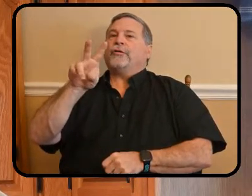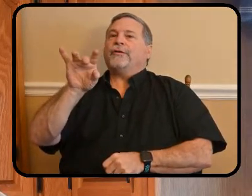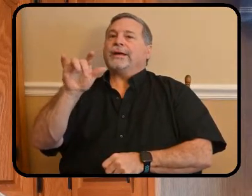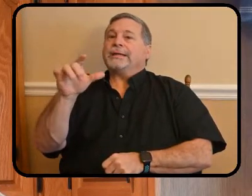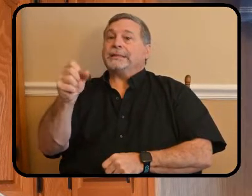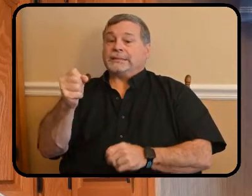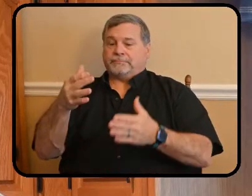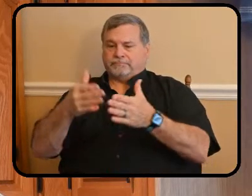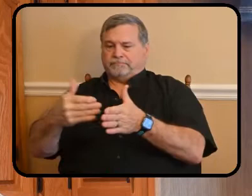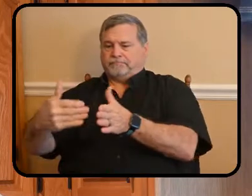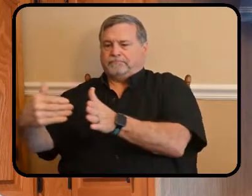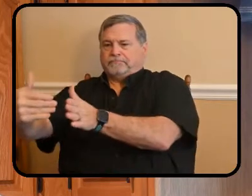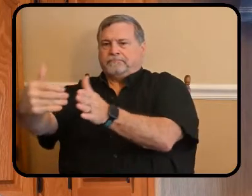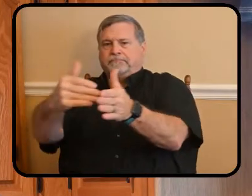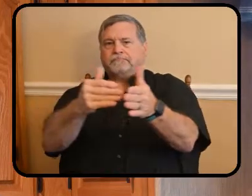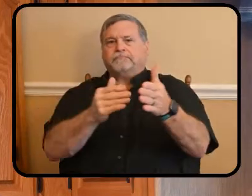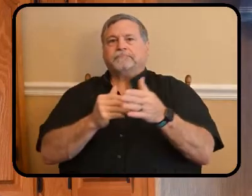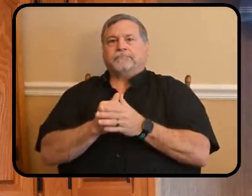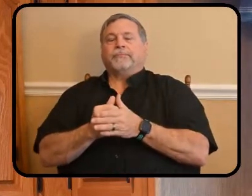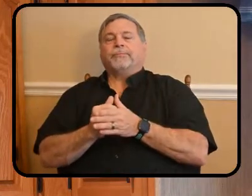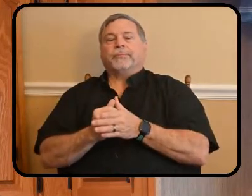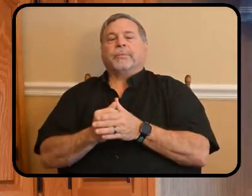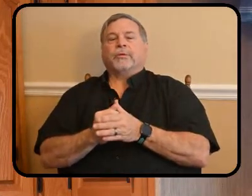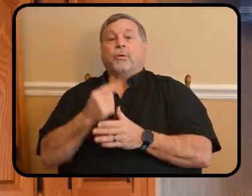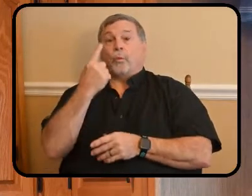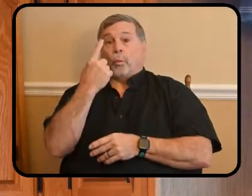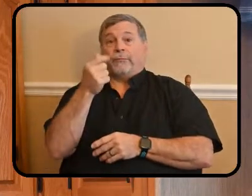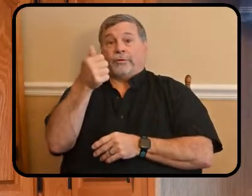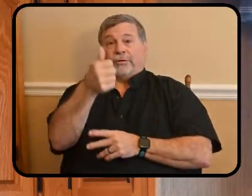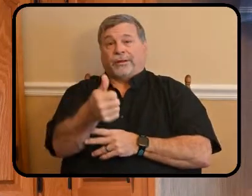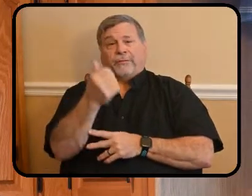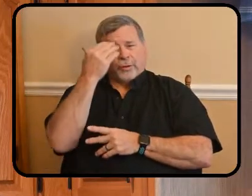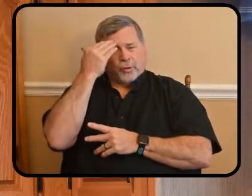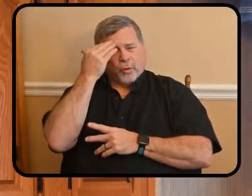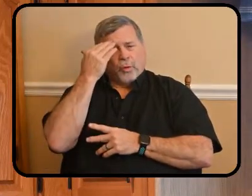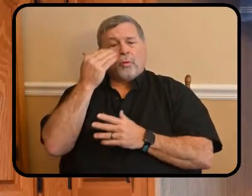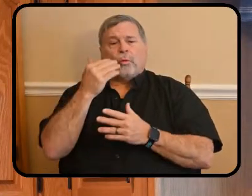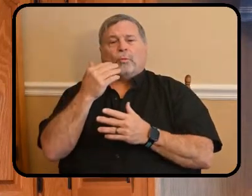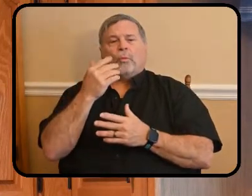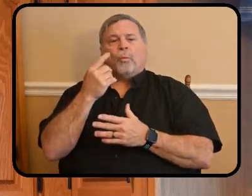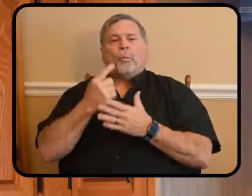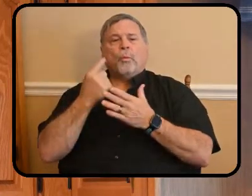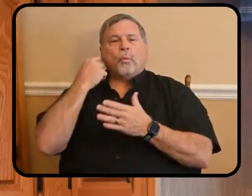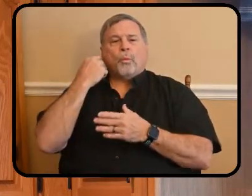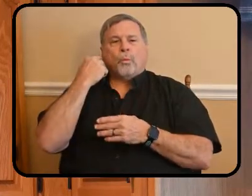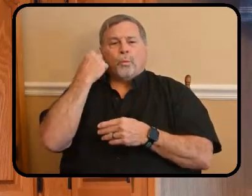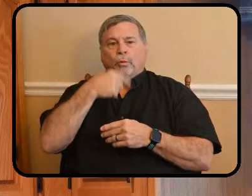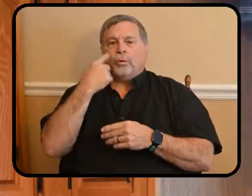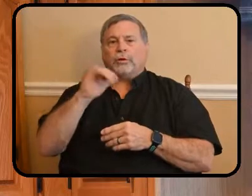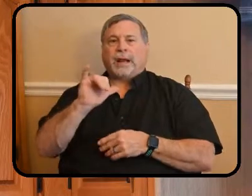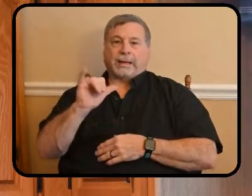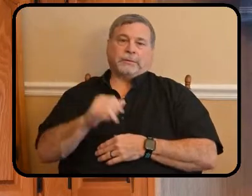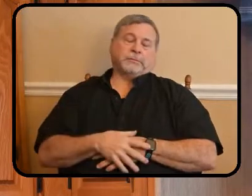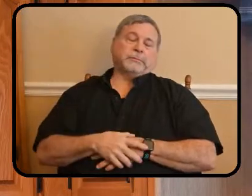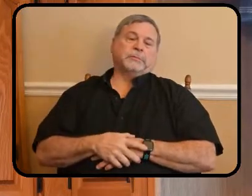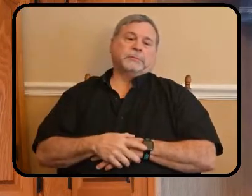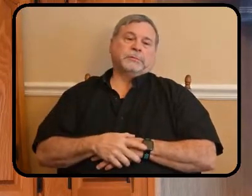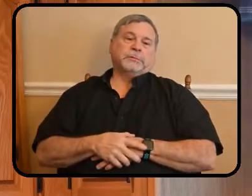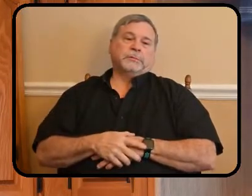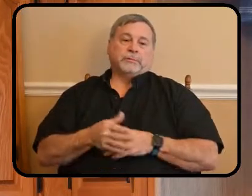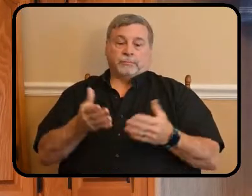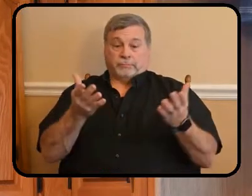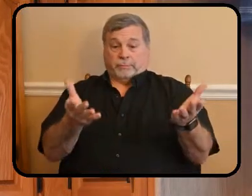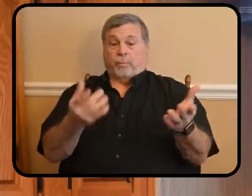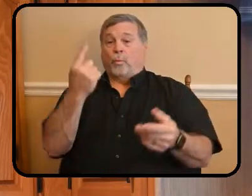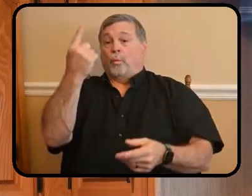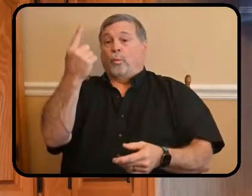appropriate serving, so if you're making a 1 for yourself, you'll know what you're dealing with. Okay, so here's 1 serving. So